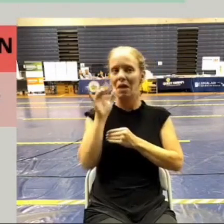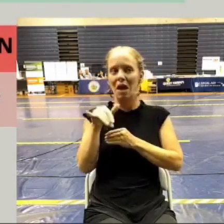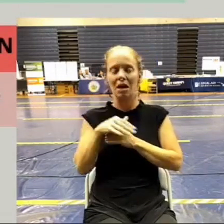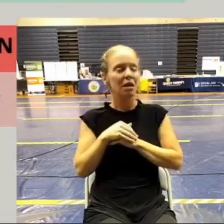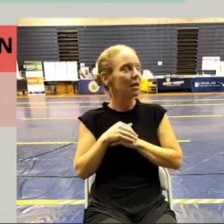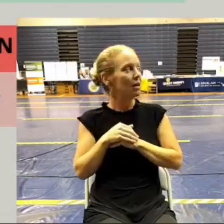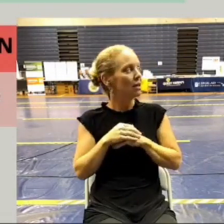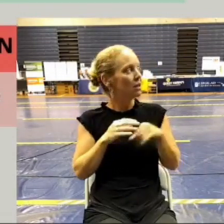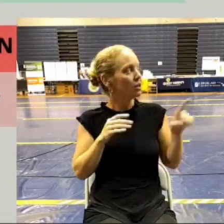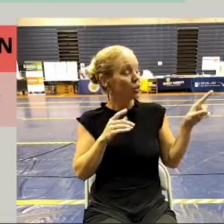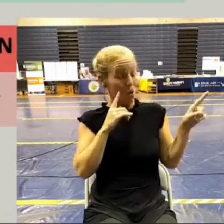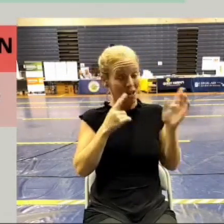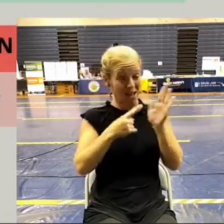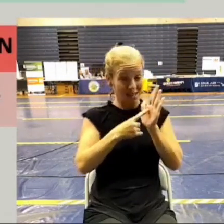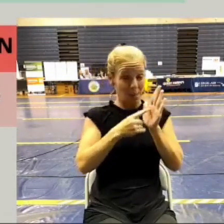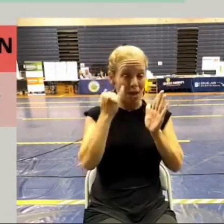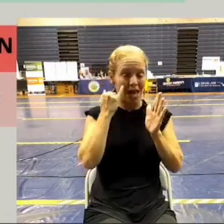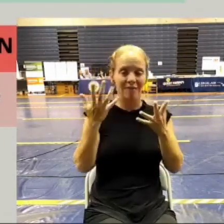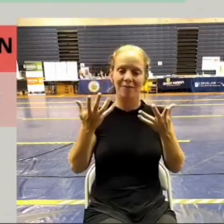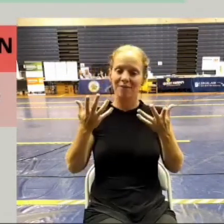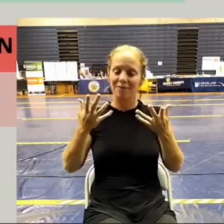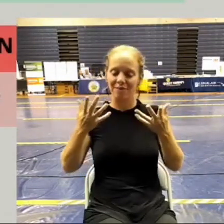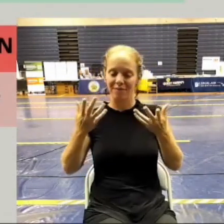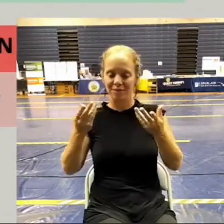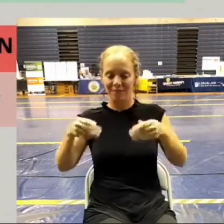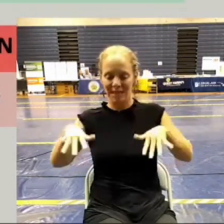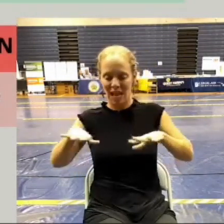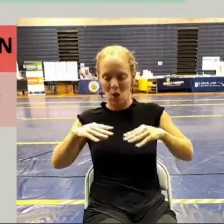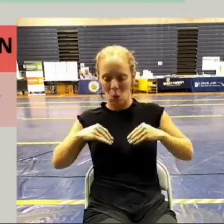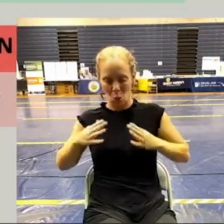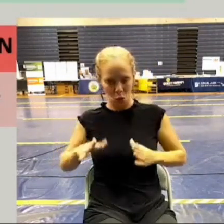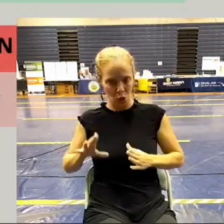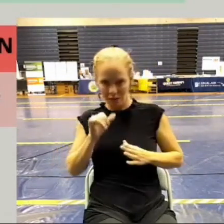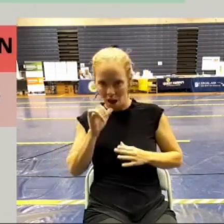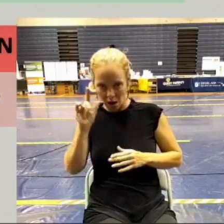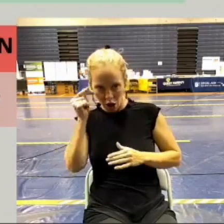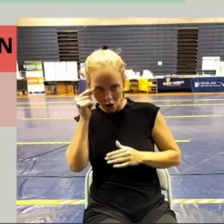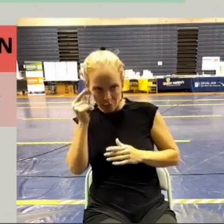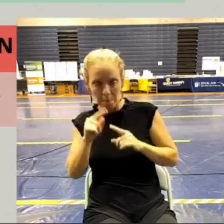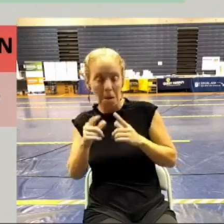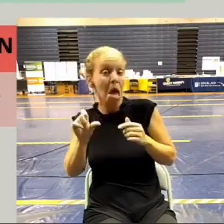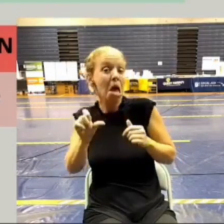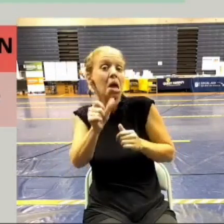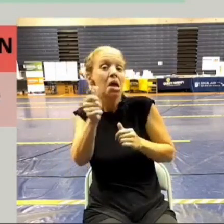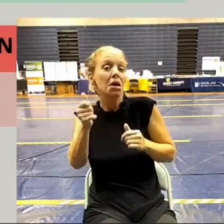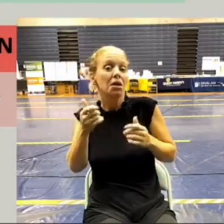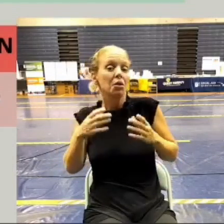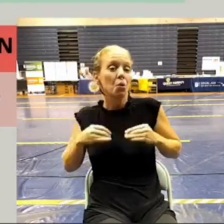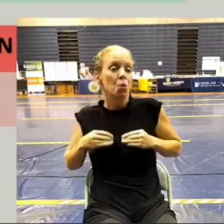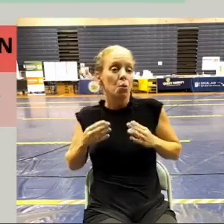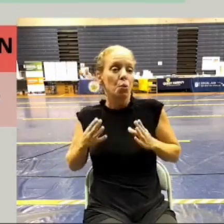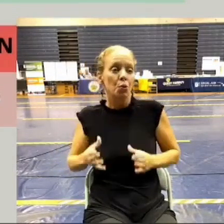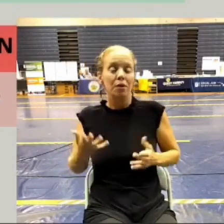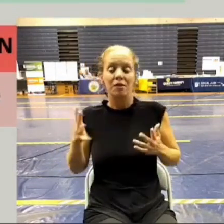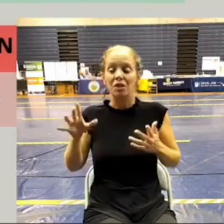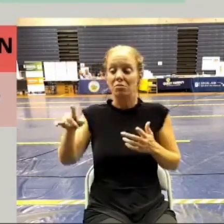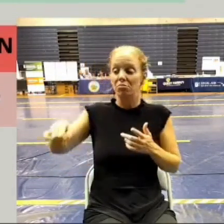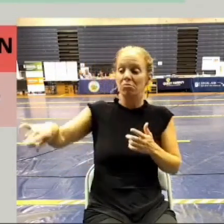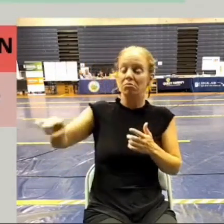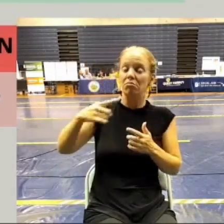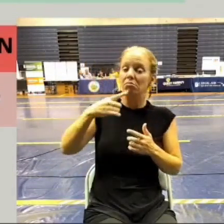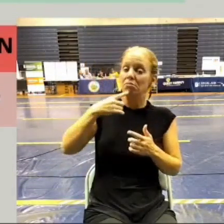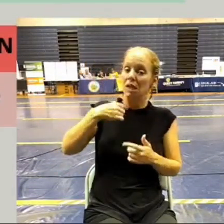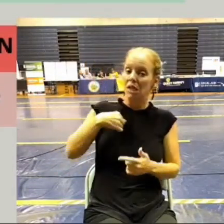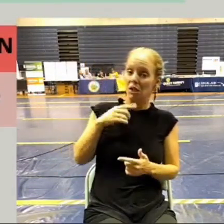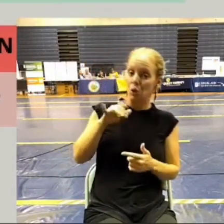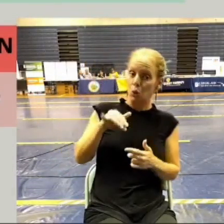if the landowner, it doesn't have to be a government agency, any landowner, if they say to us, okay, you